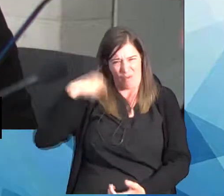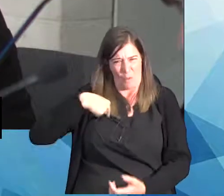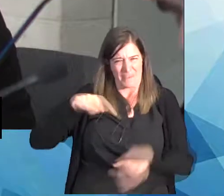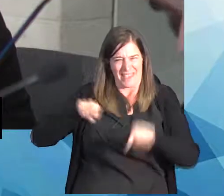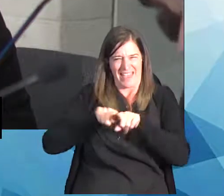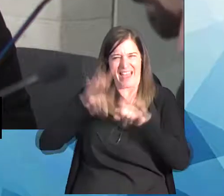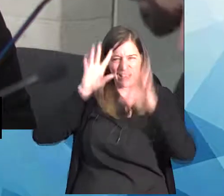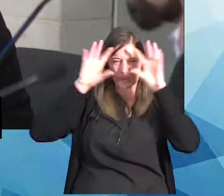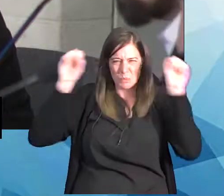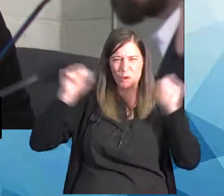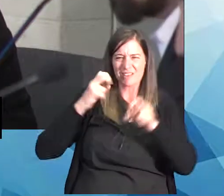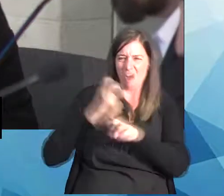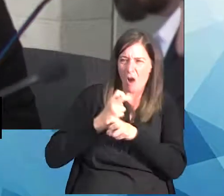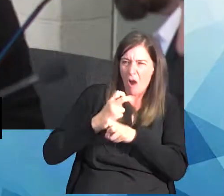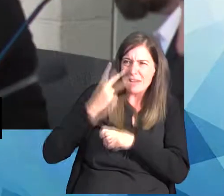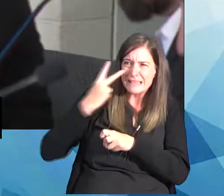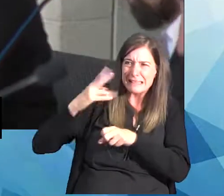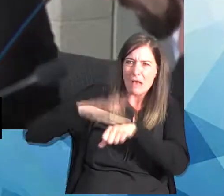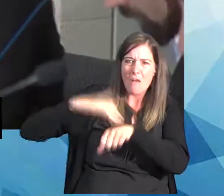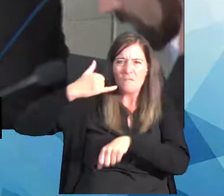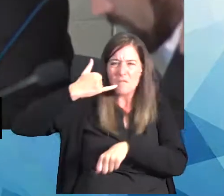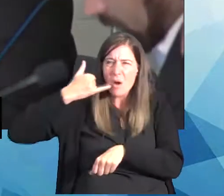who else is on the line and what they're doing.